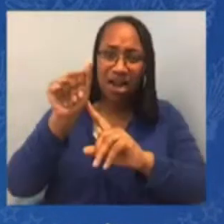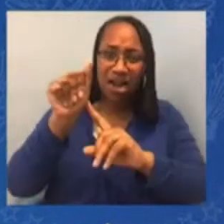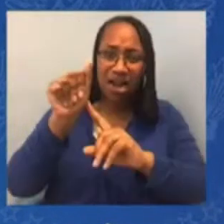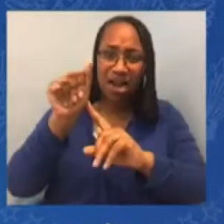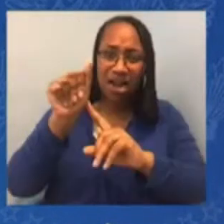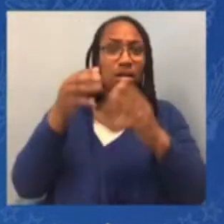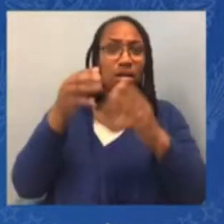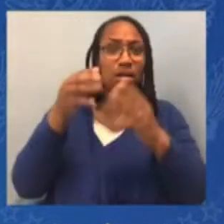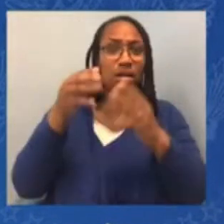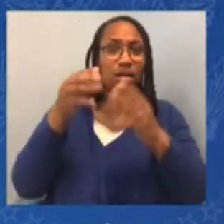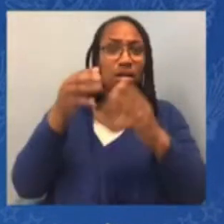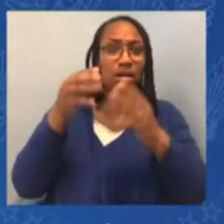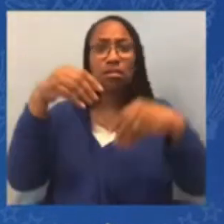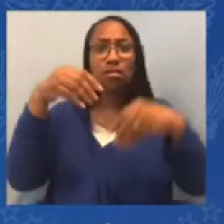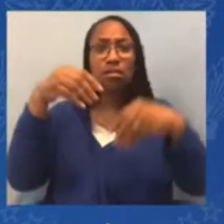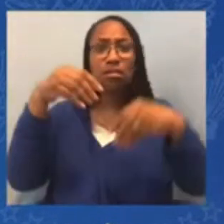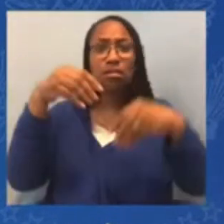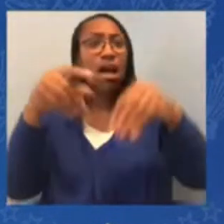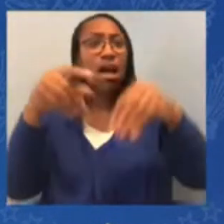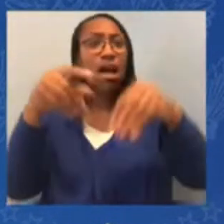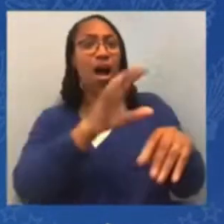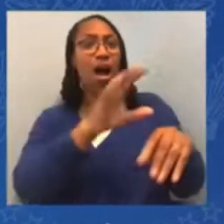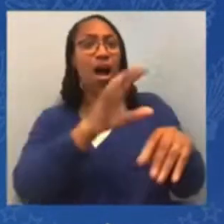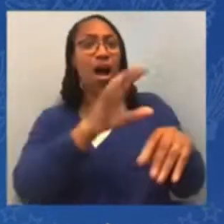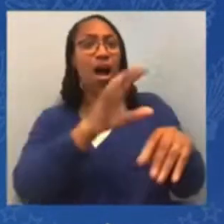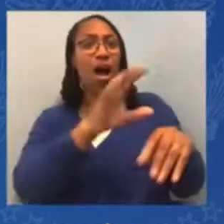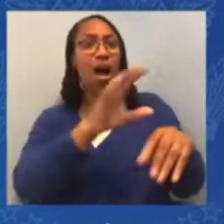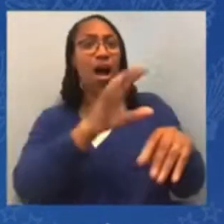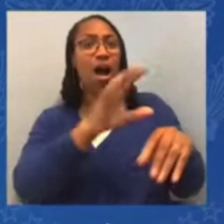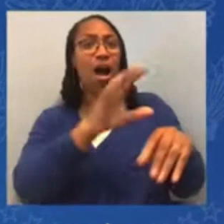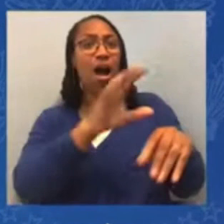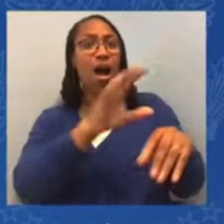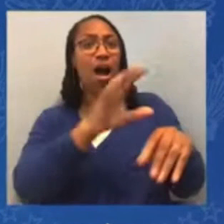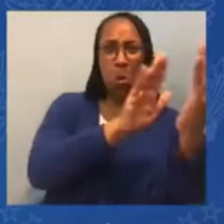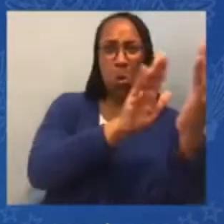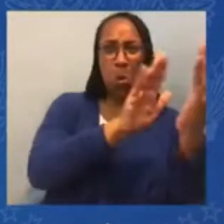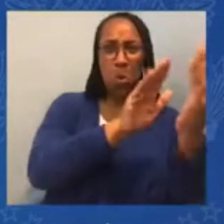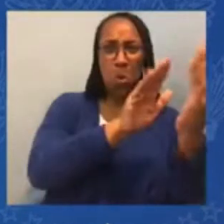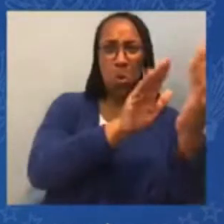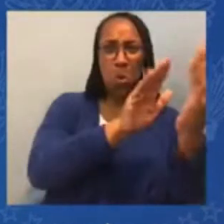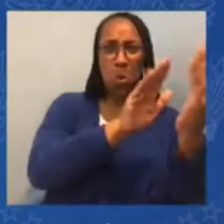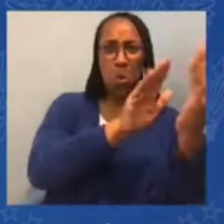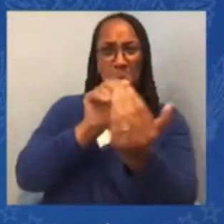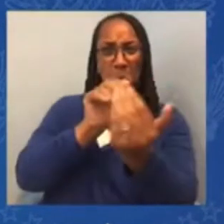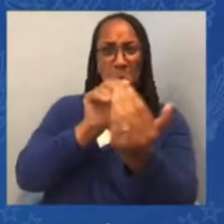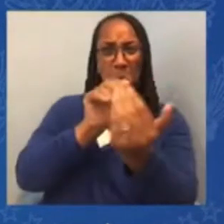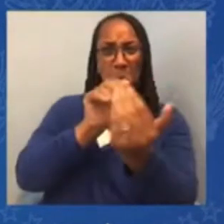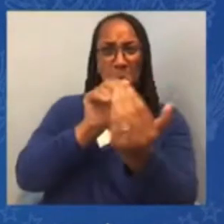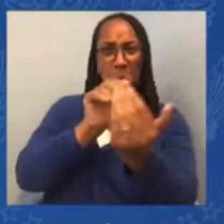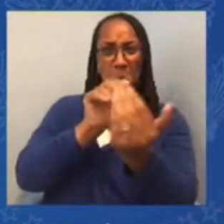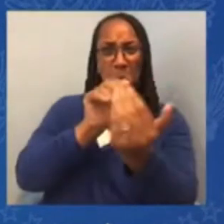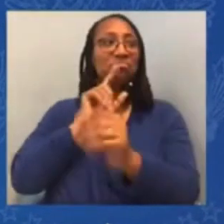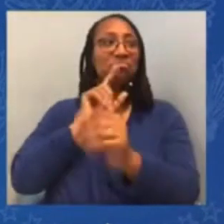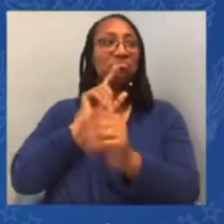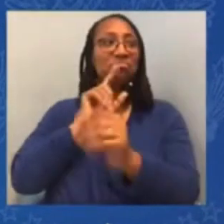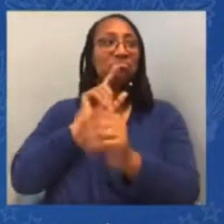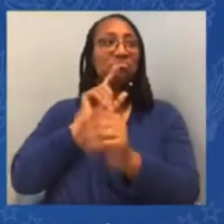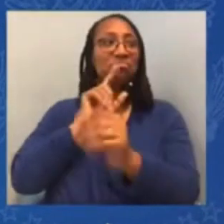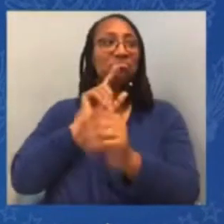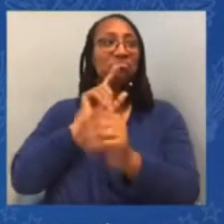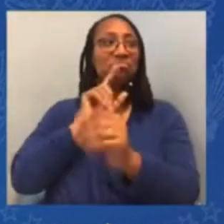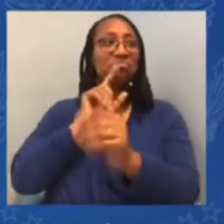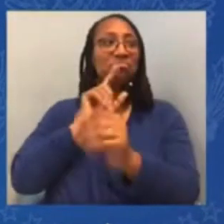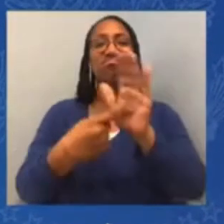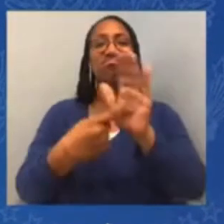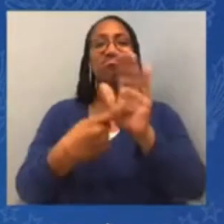legislation, bill and the assault weapons bill. Joe Biden was fighting and beating the gun lobby before